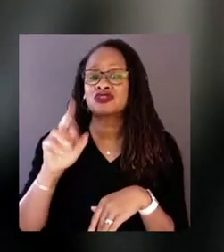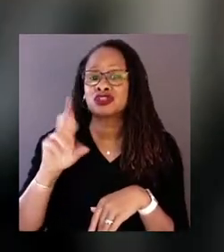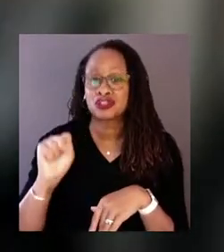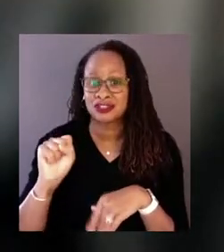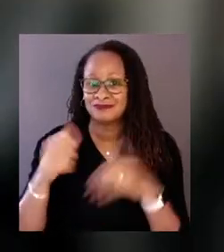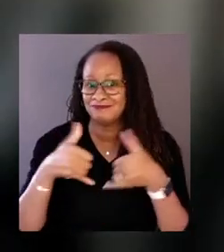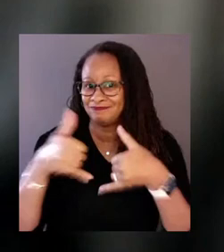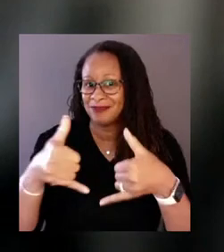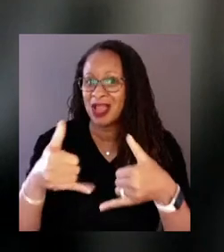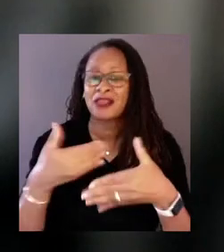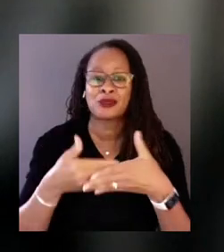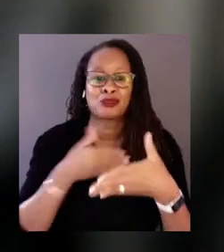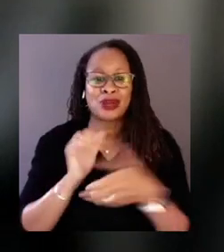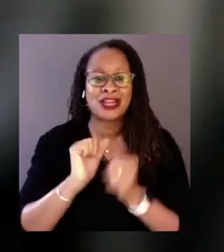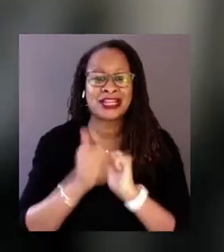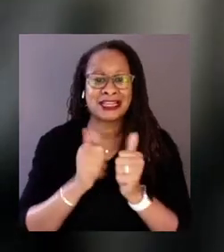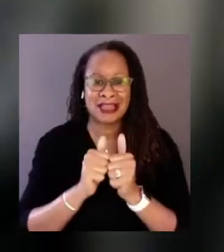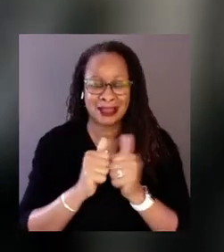show, for